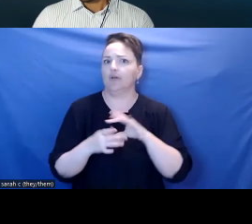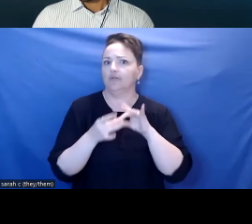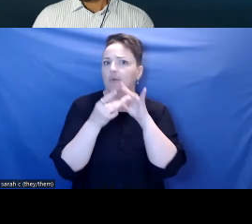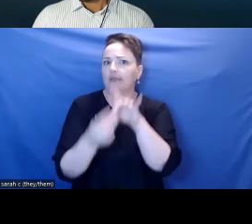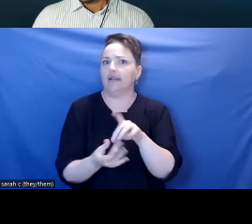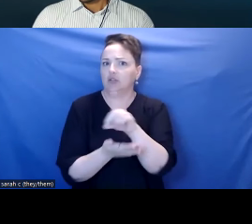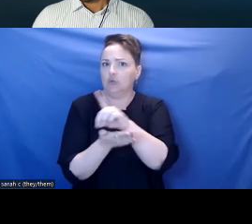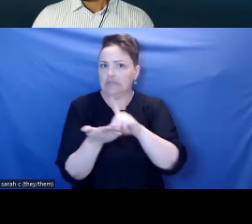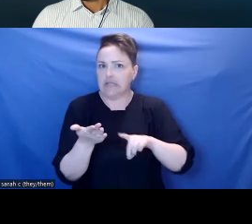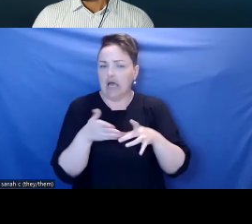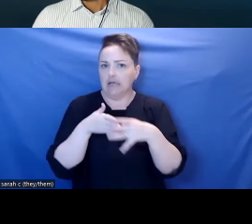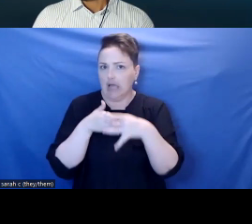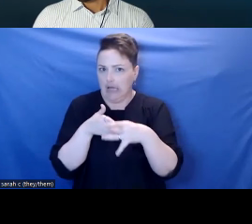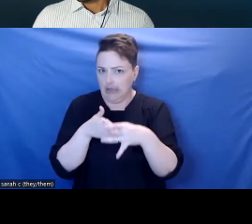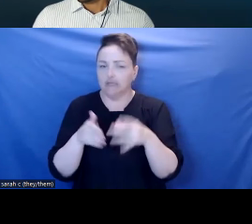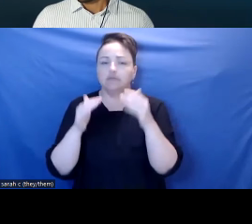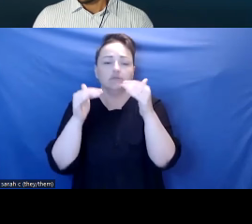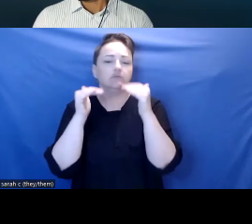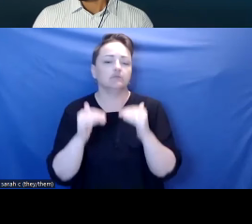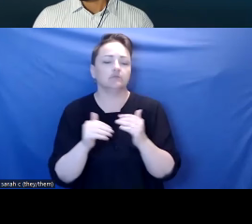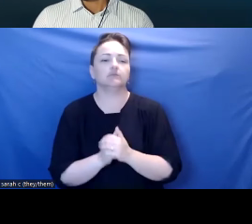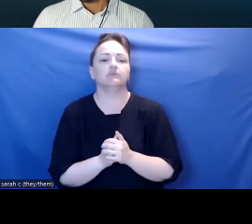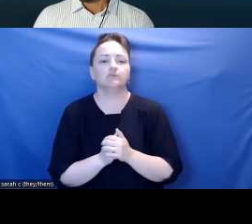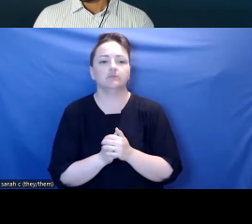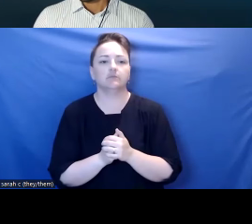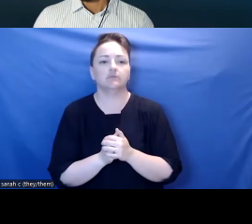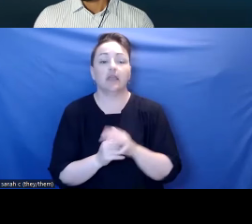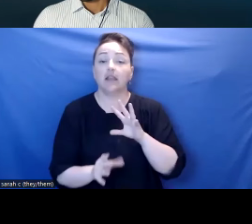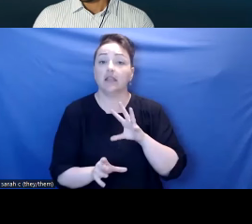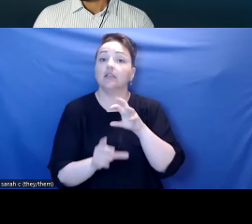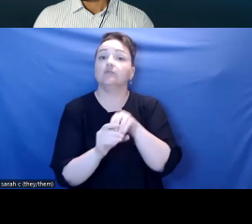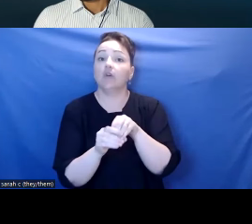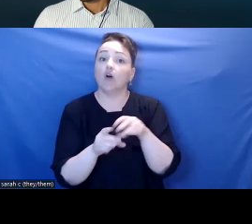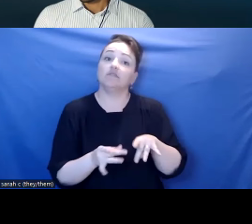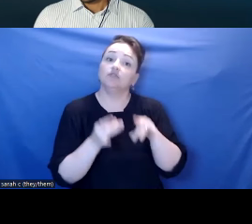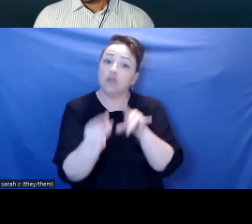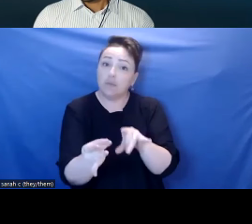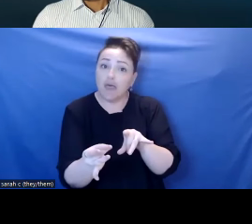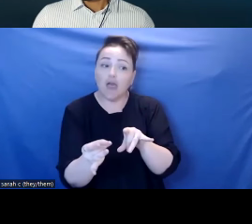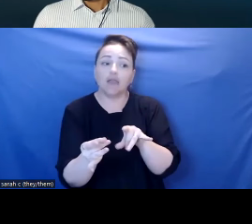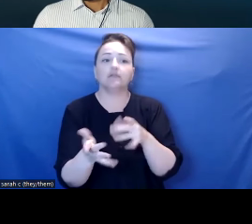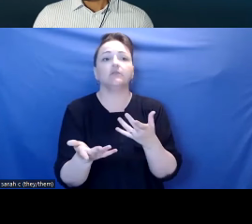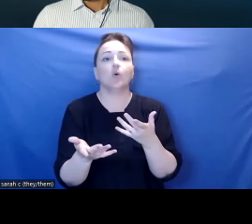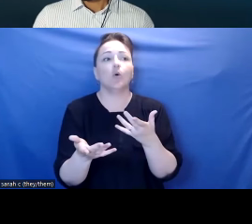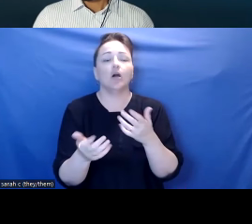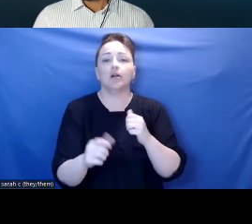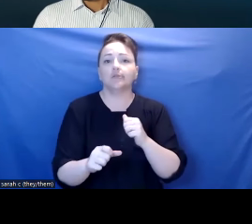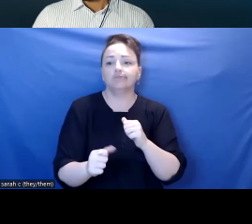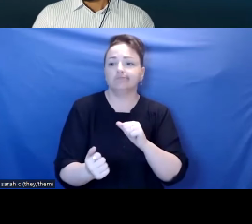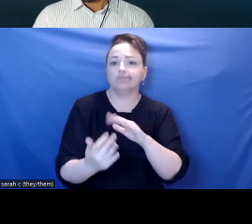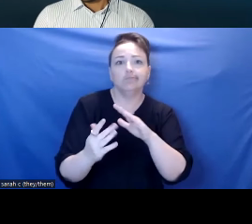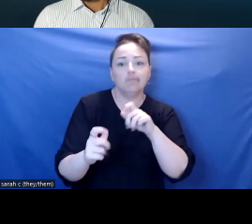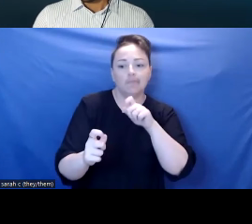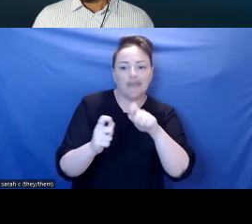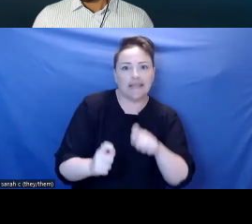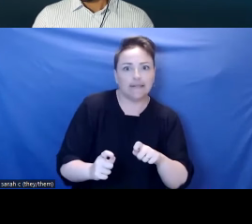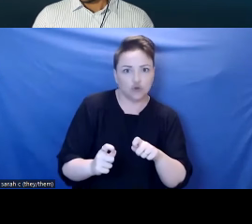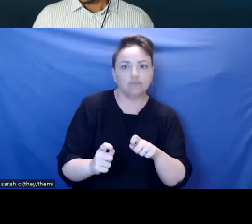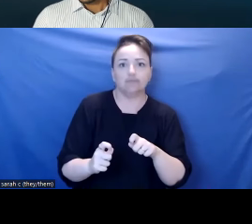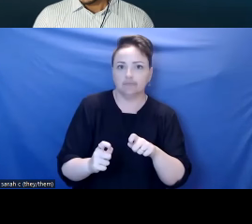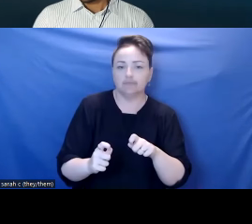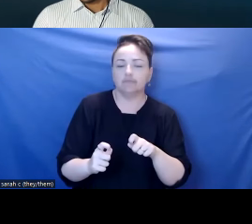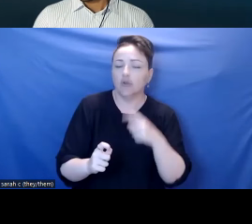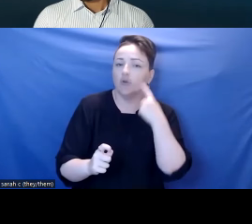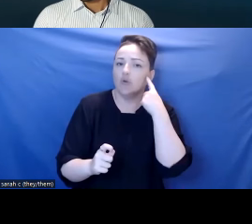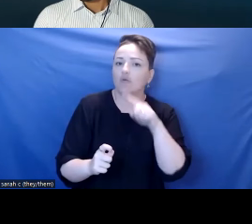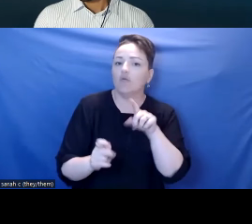design guidelines. And it could also involve streamlining or mitigation to do with uncertainty for developer